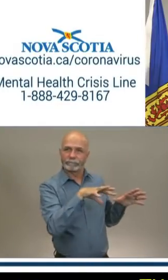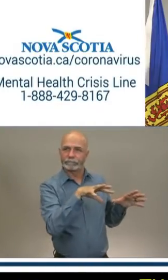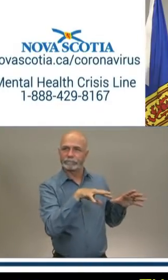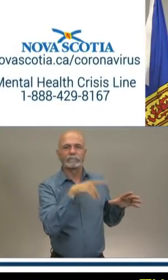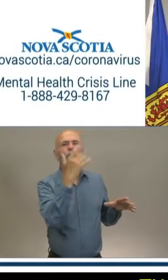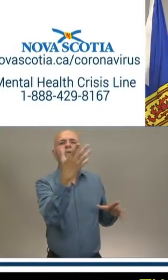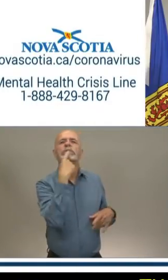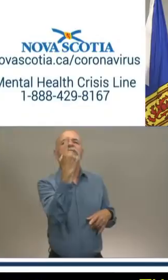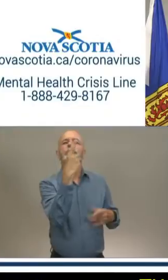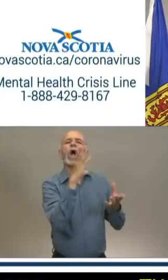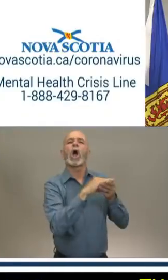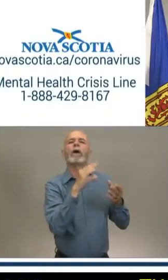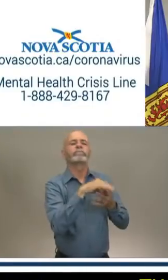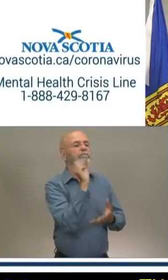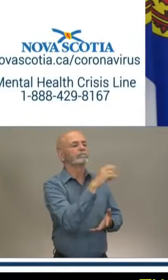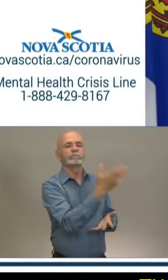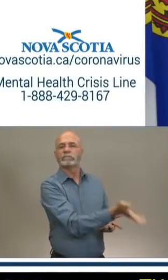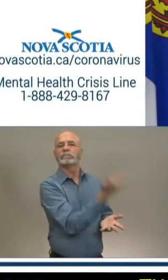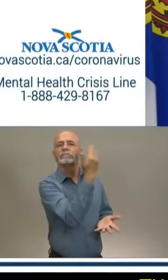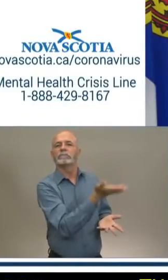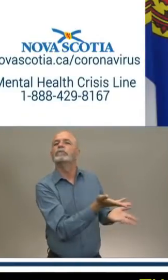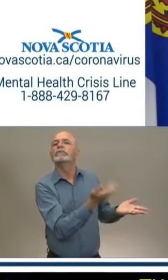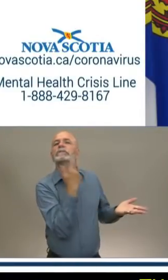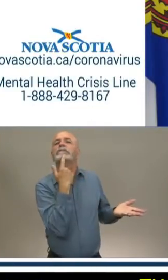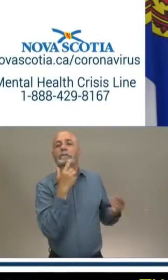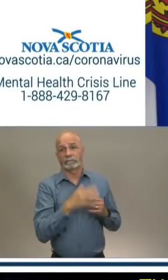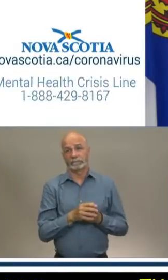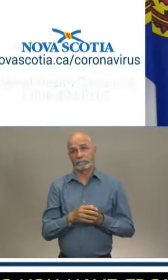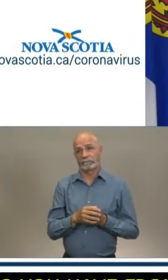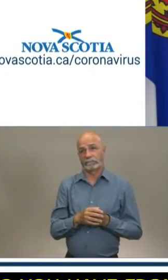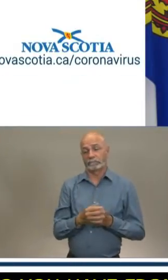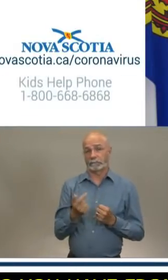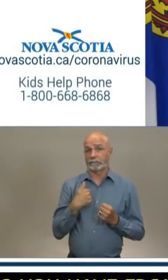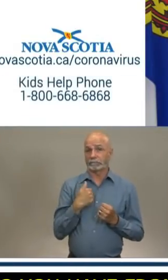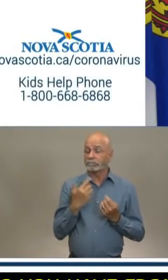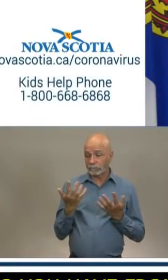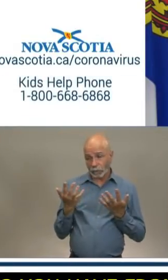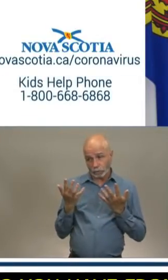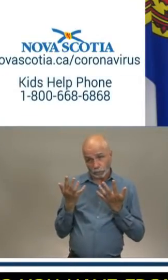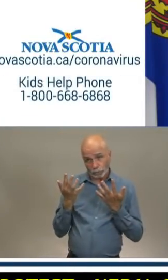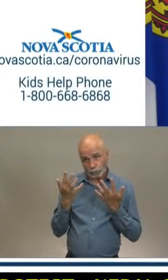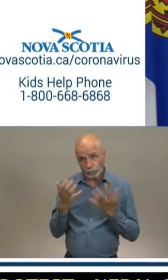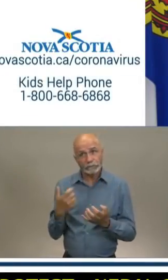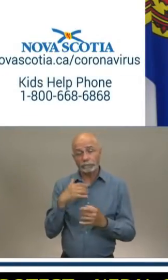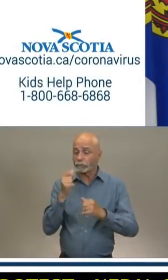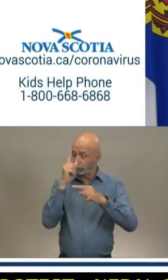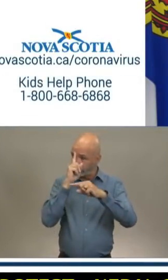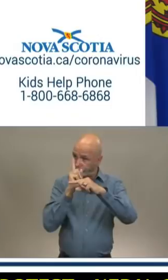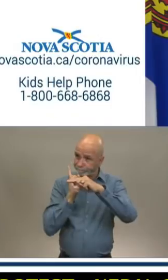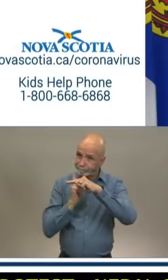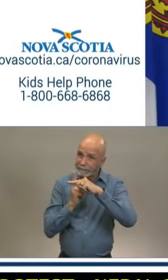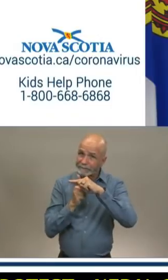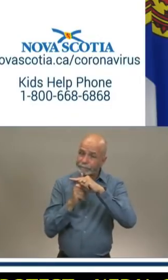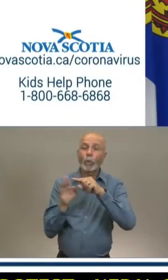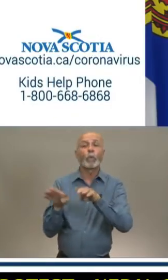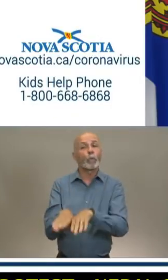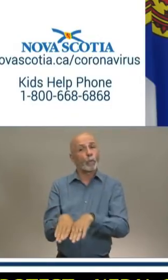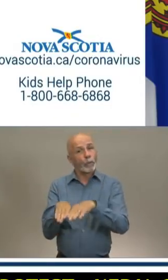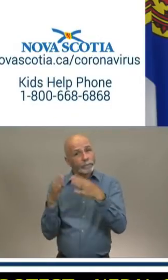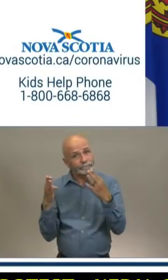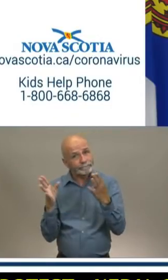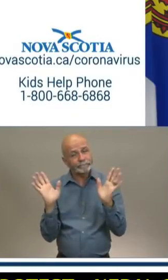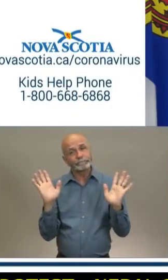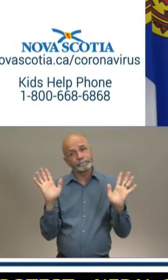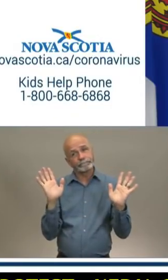I think I just addressed that. I like to have an optimistic outlook, and I think that it's a positive thing that we're getting